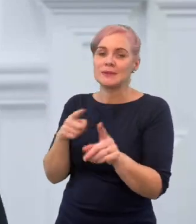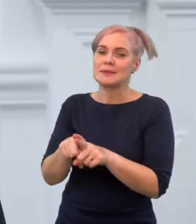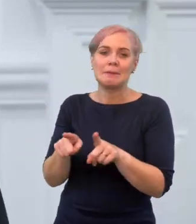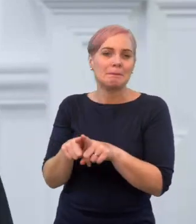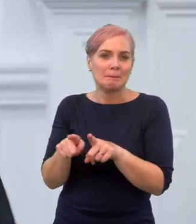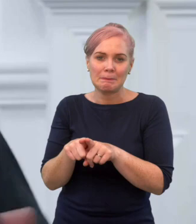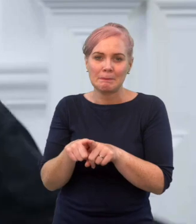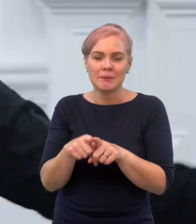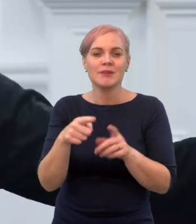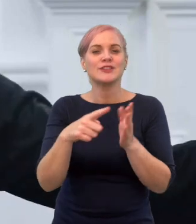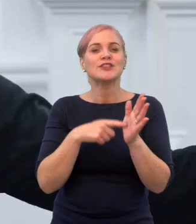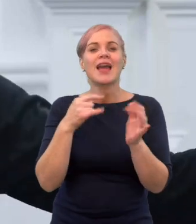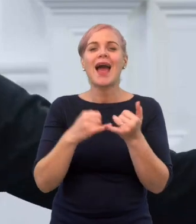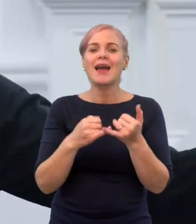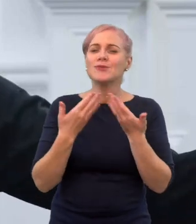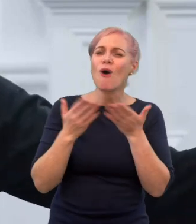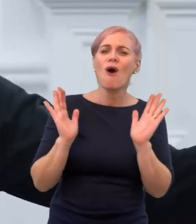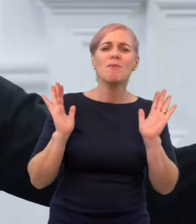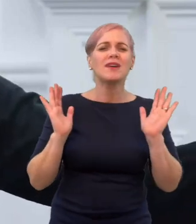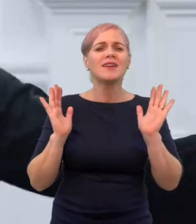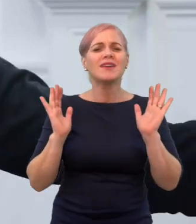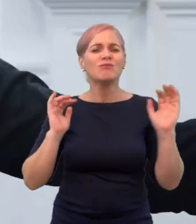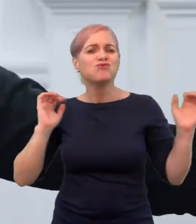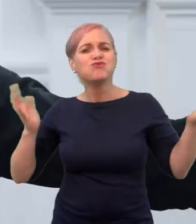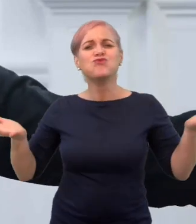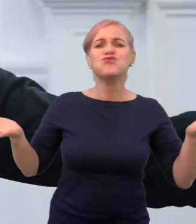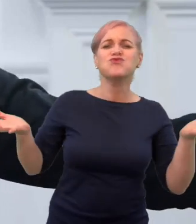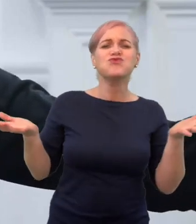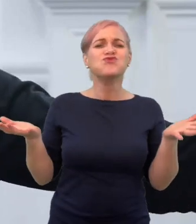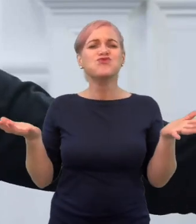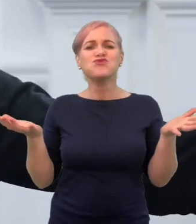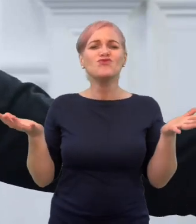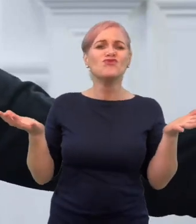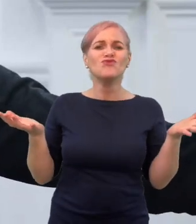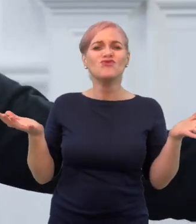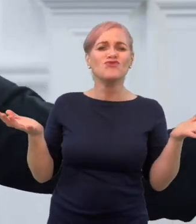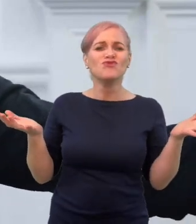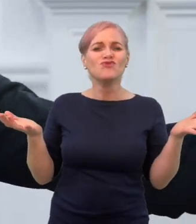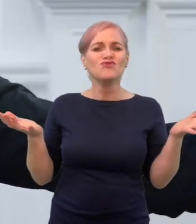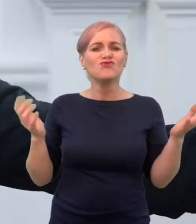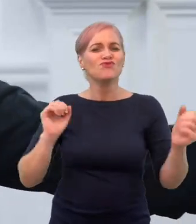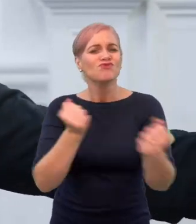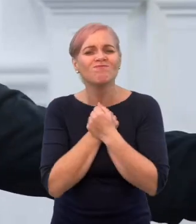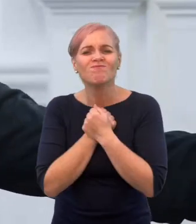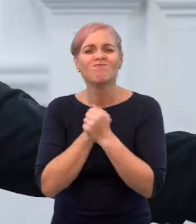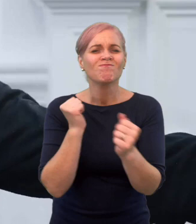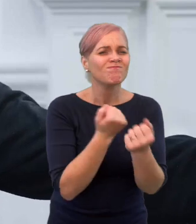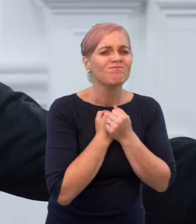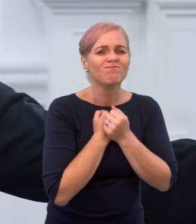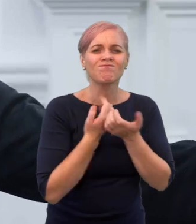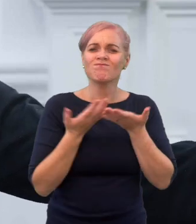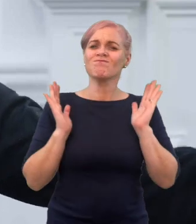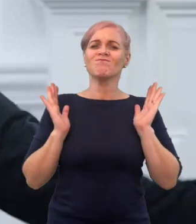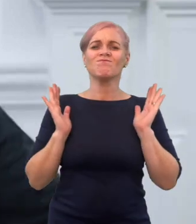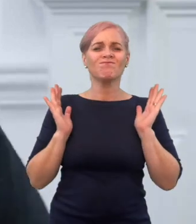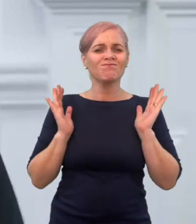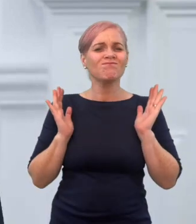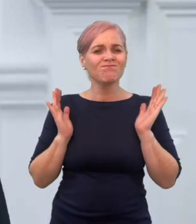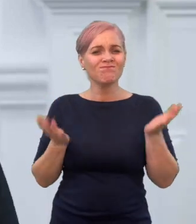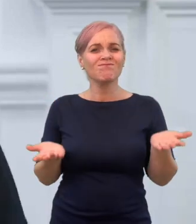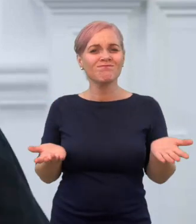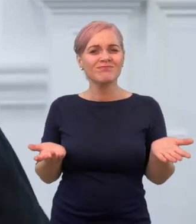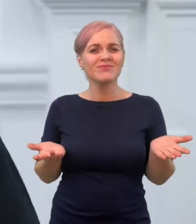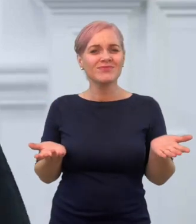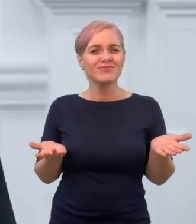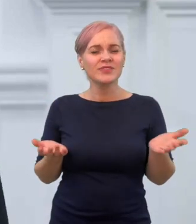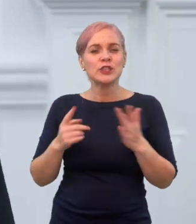Mr. Jones. You know, Jazz is like, he's an open person, so he embraces, he's got like, that's his, you know, he embraces people